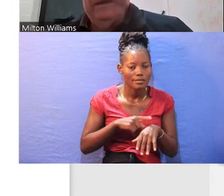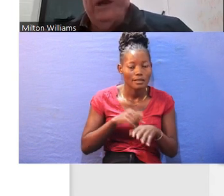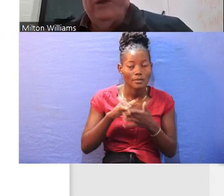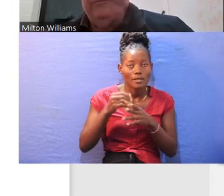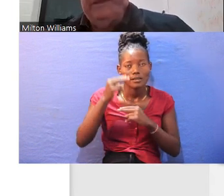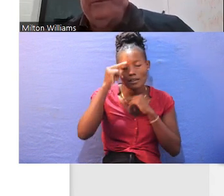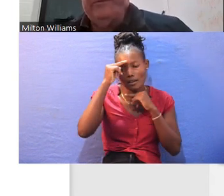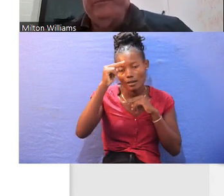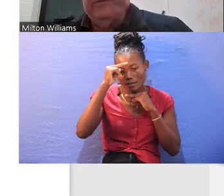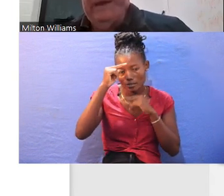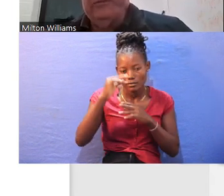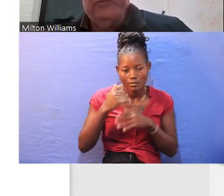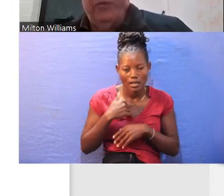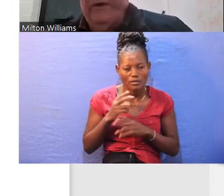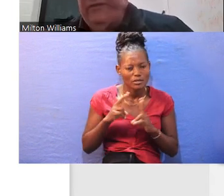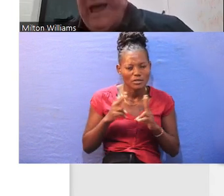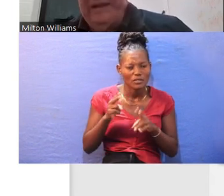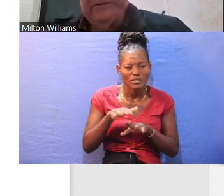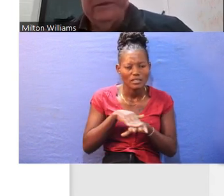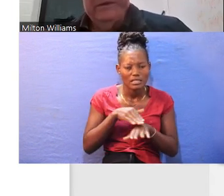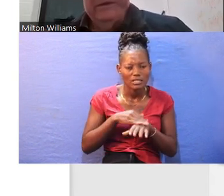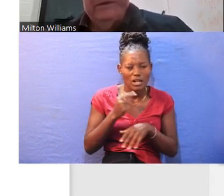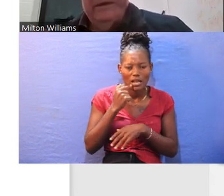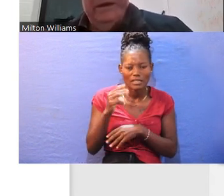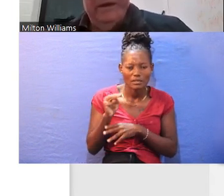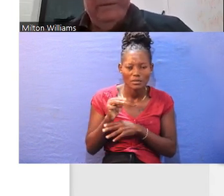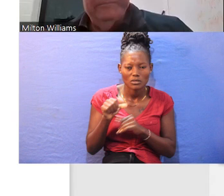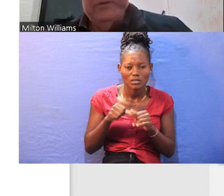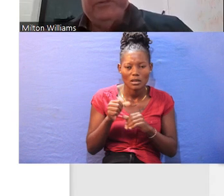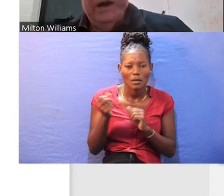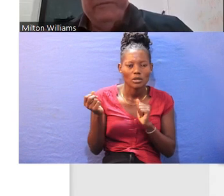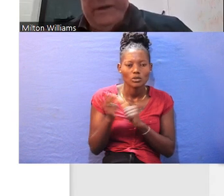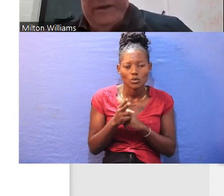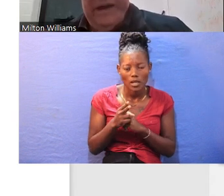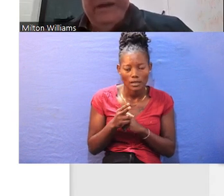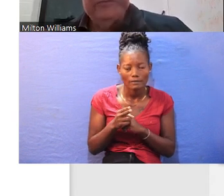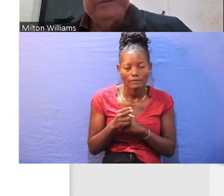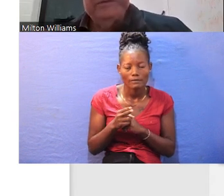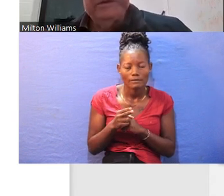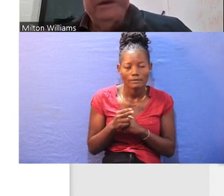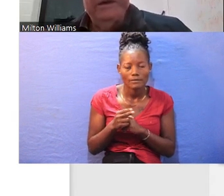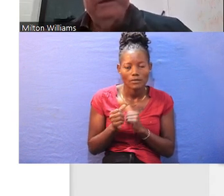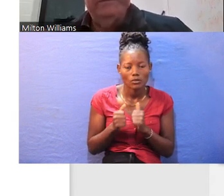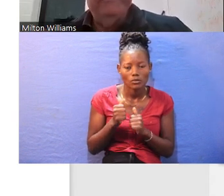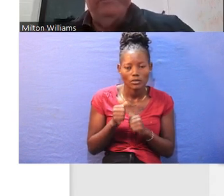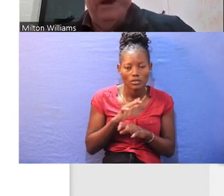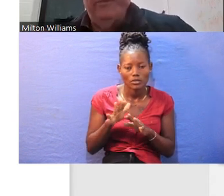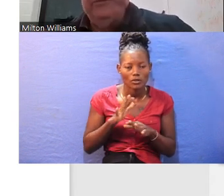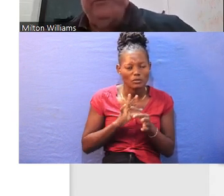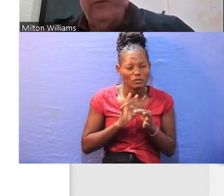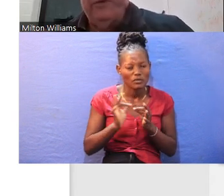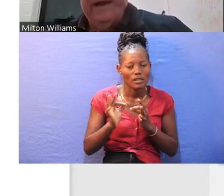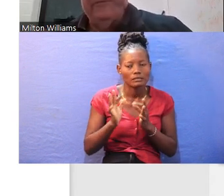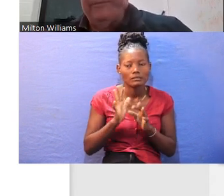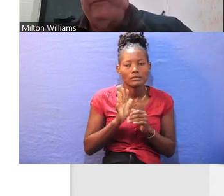slow. I mean, 100 meters was about 12 flat, which is not very fast. In football, we